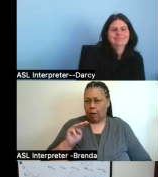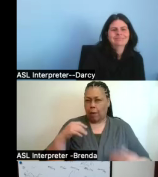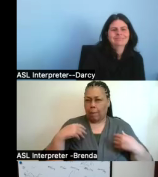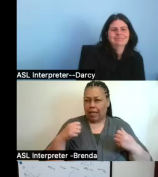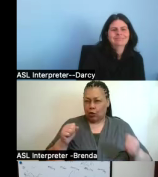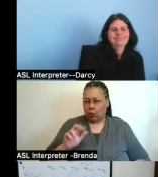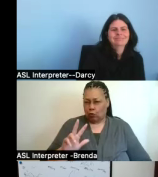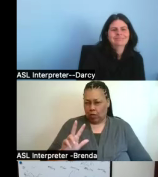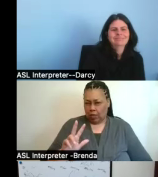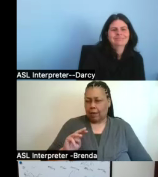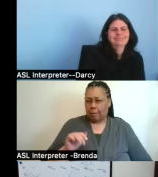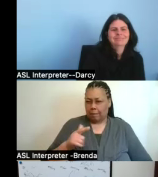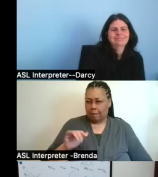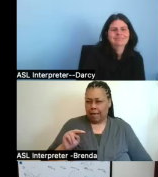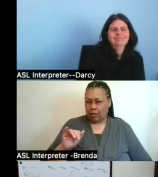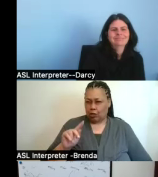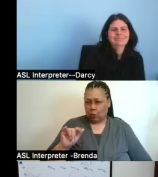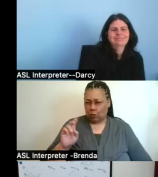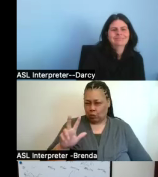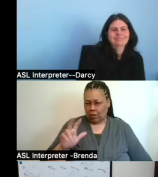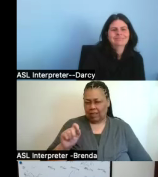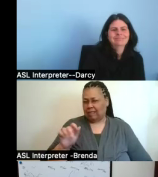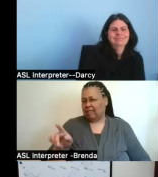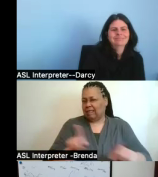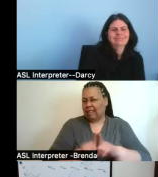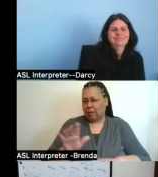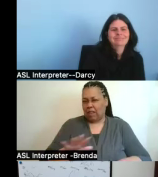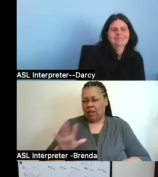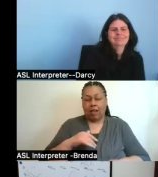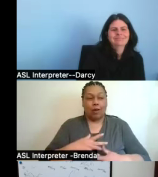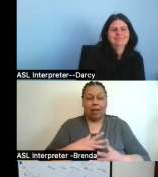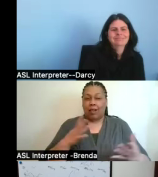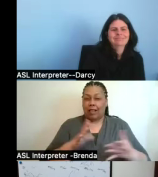area. But yeah, I don't really have too much else to say about that one.